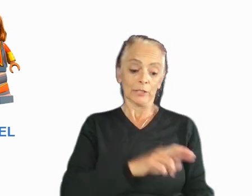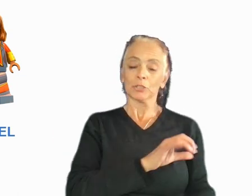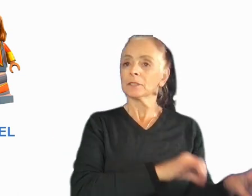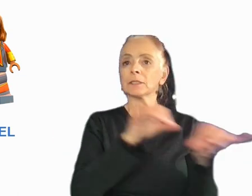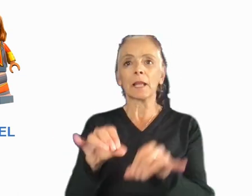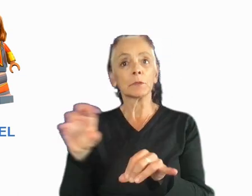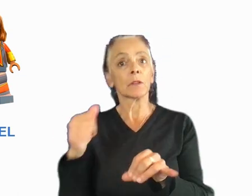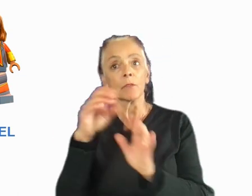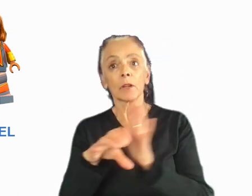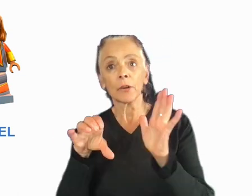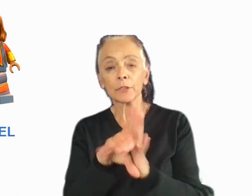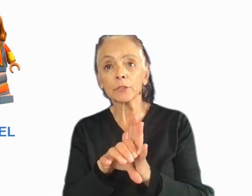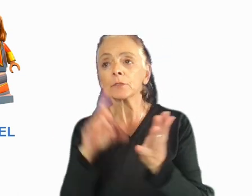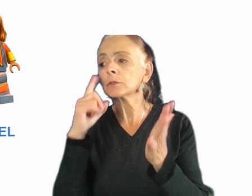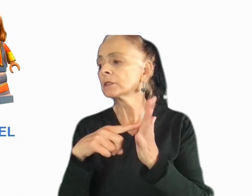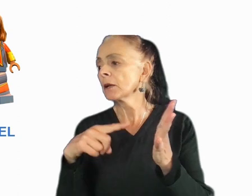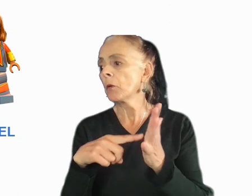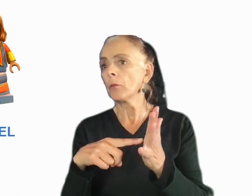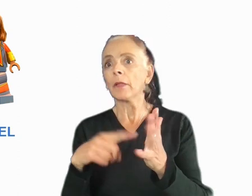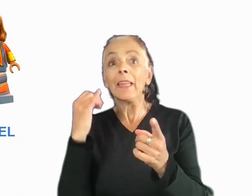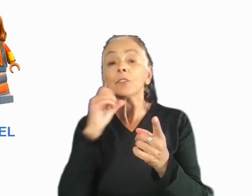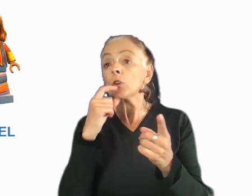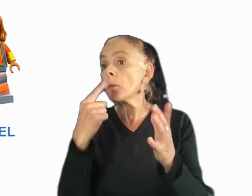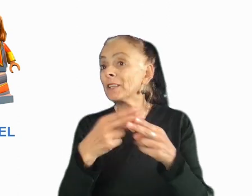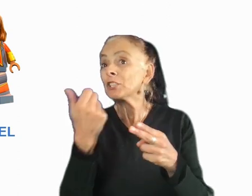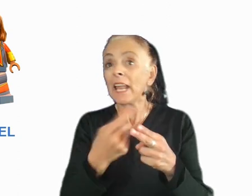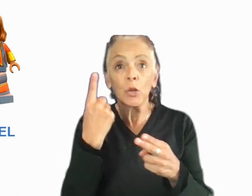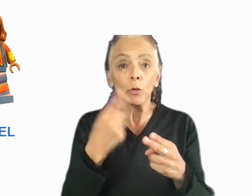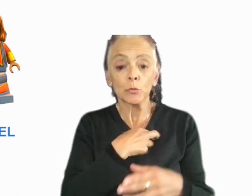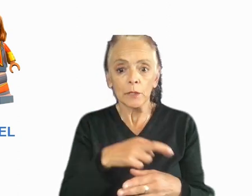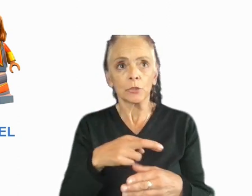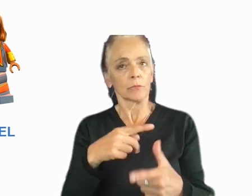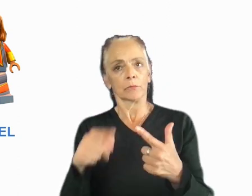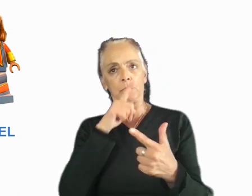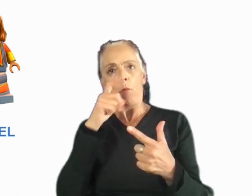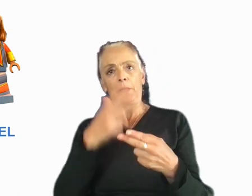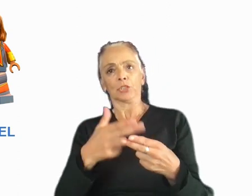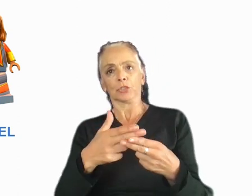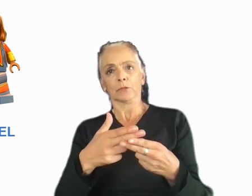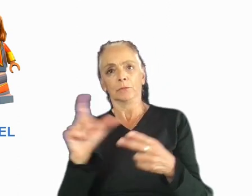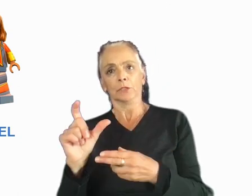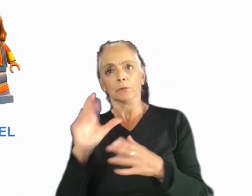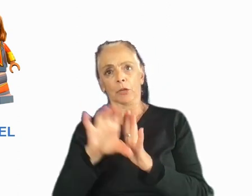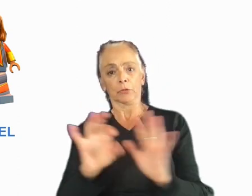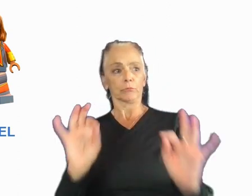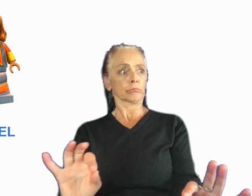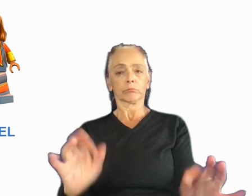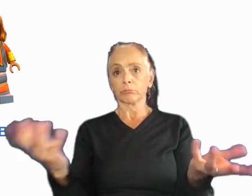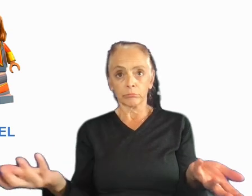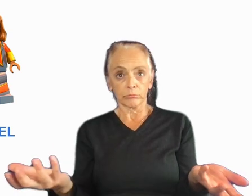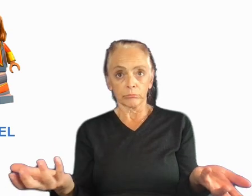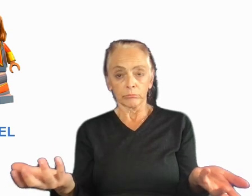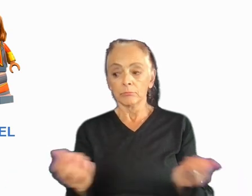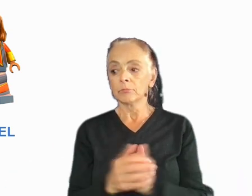of other characters, example, if you don't mention the religion of other characters, then don't mention the religion of the Muslims, that's enough.